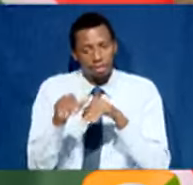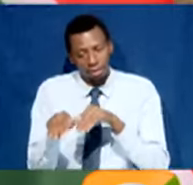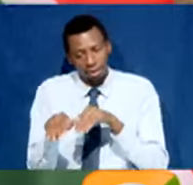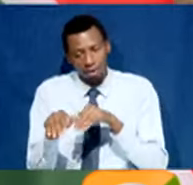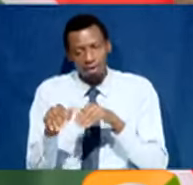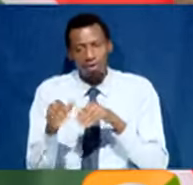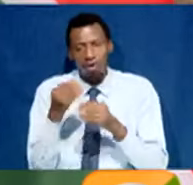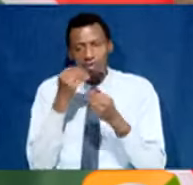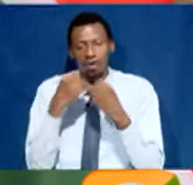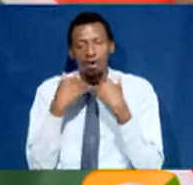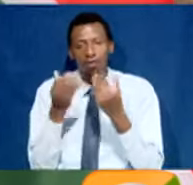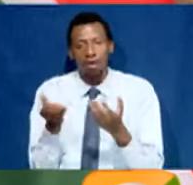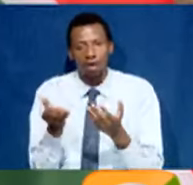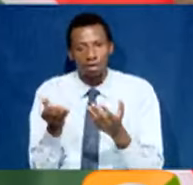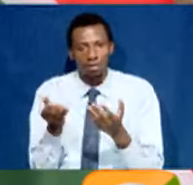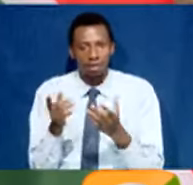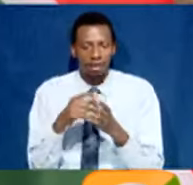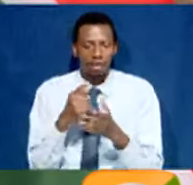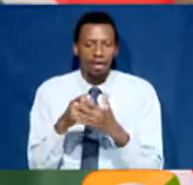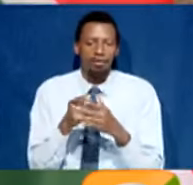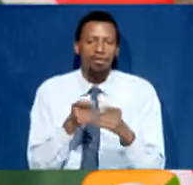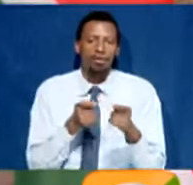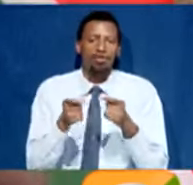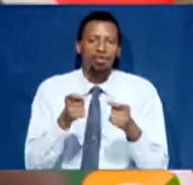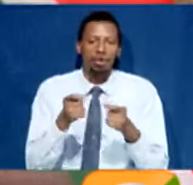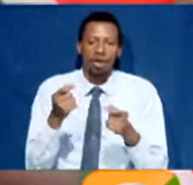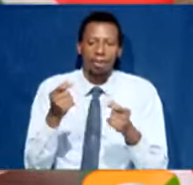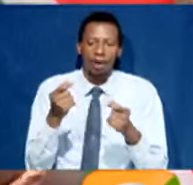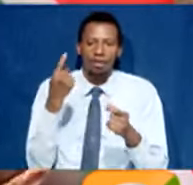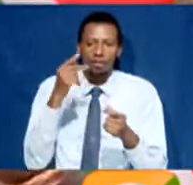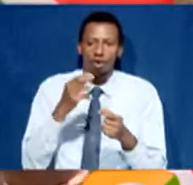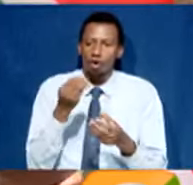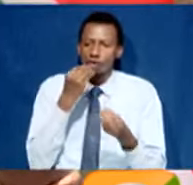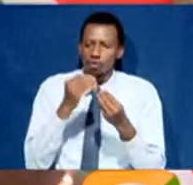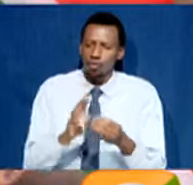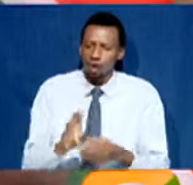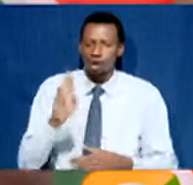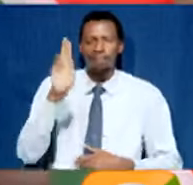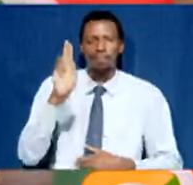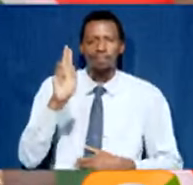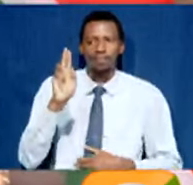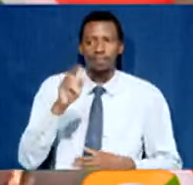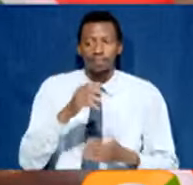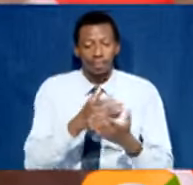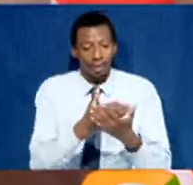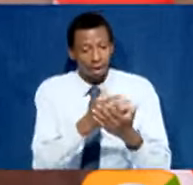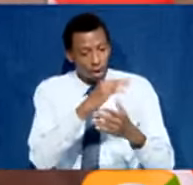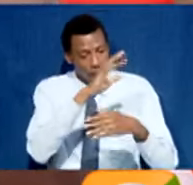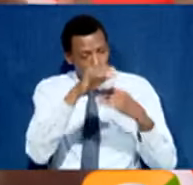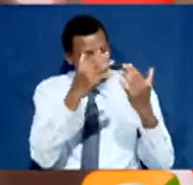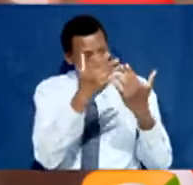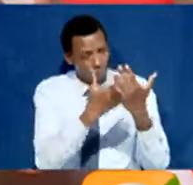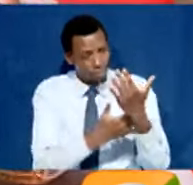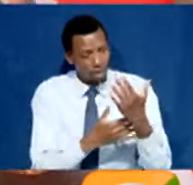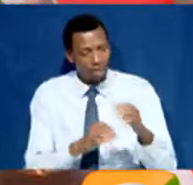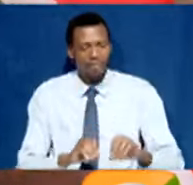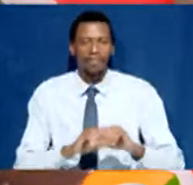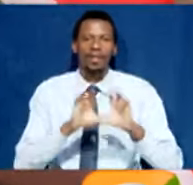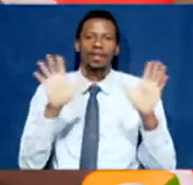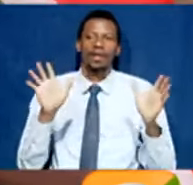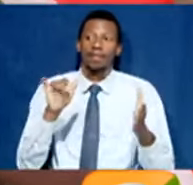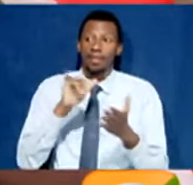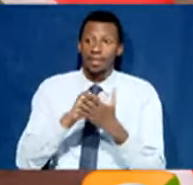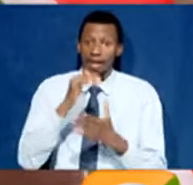tame the problem of high prices of food. Mr. President, these are just obvious. And that is why I am